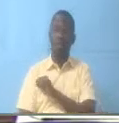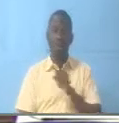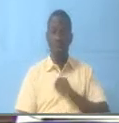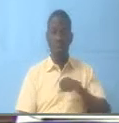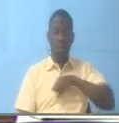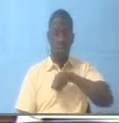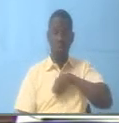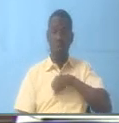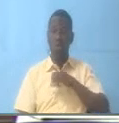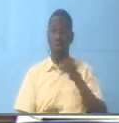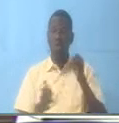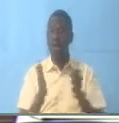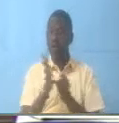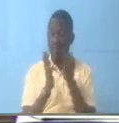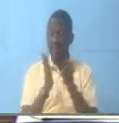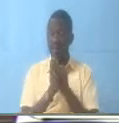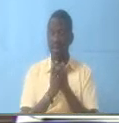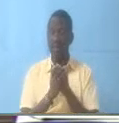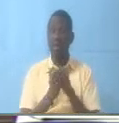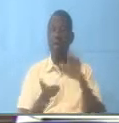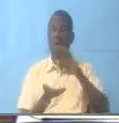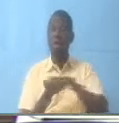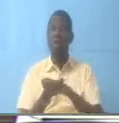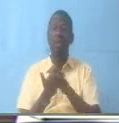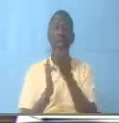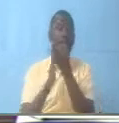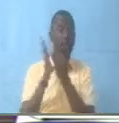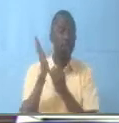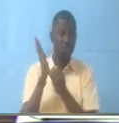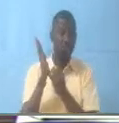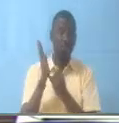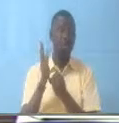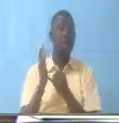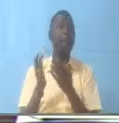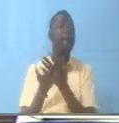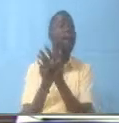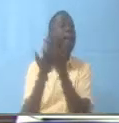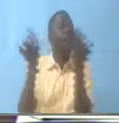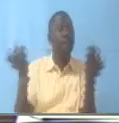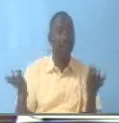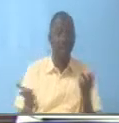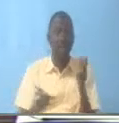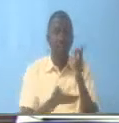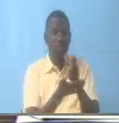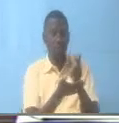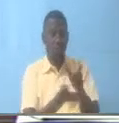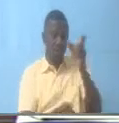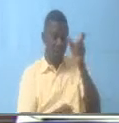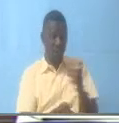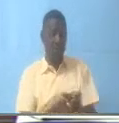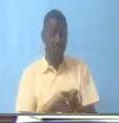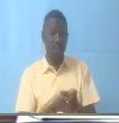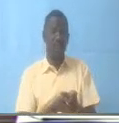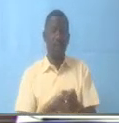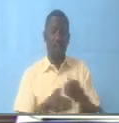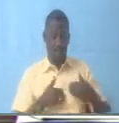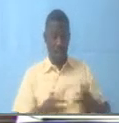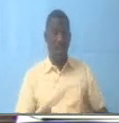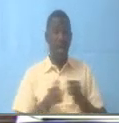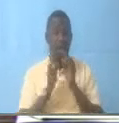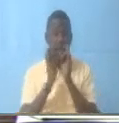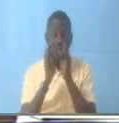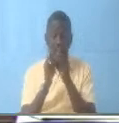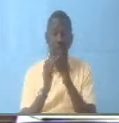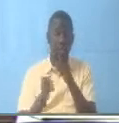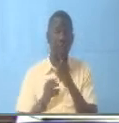suñ gëstu boppa ci mbir mi, several witnesses revealed that some relevant witnesses were not